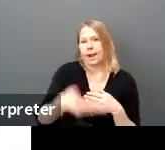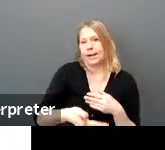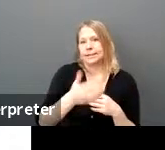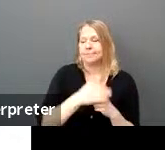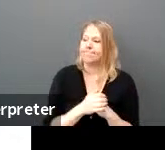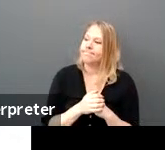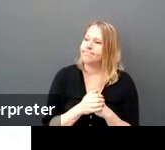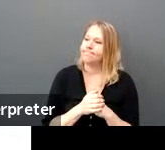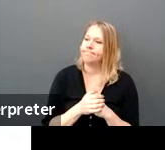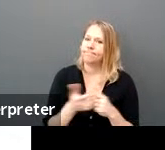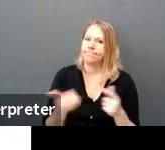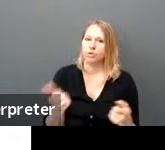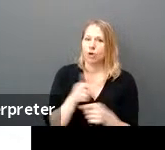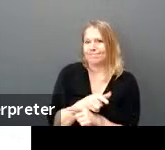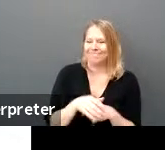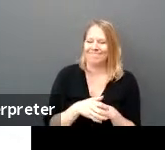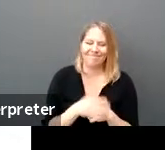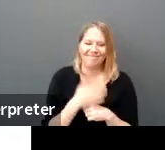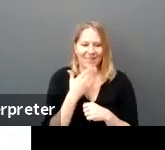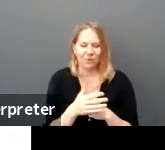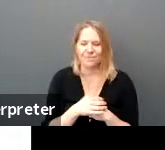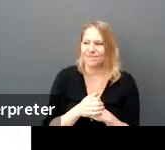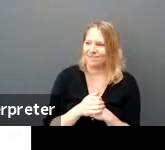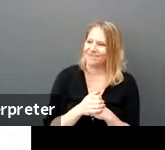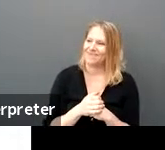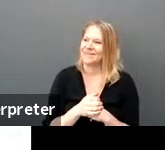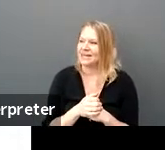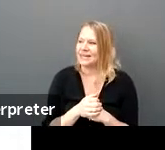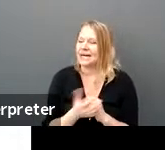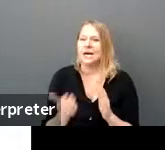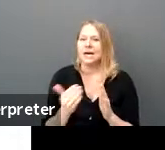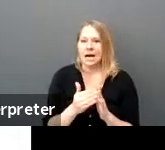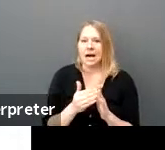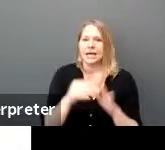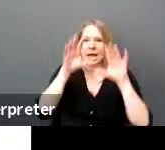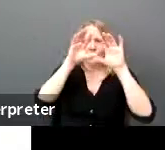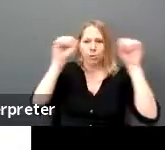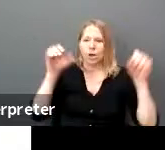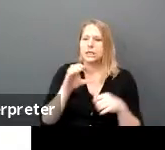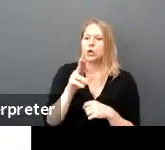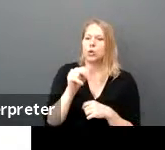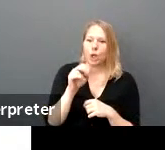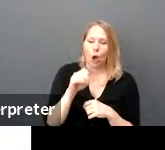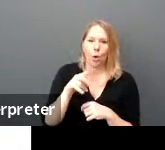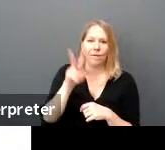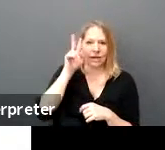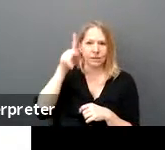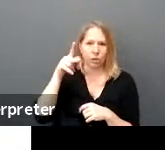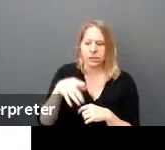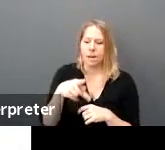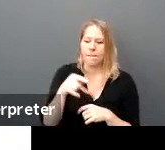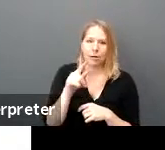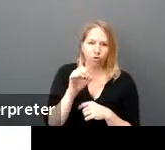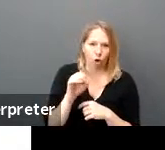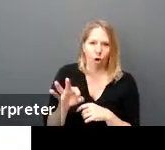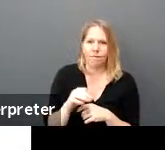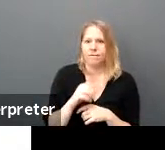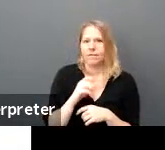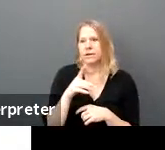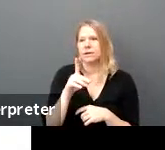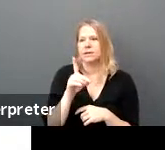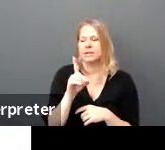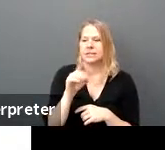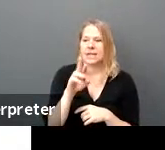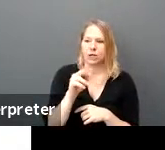one. Great, thank you, Trade Places. Yes. Again, President Cuneo, Vice President Patroff, Dr. Keenan, and